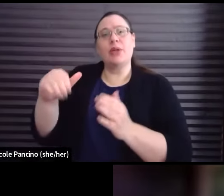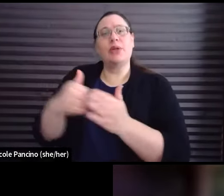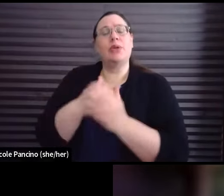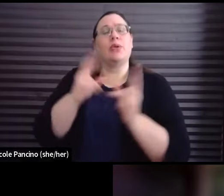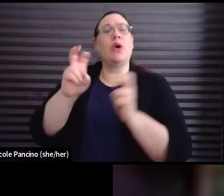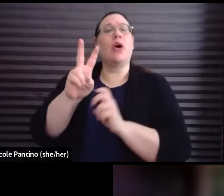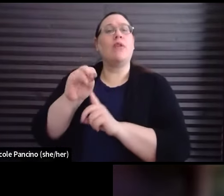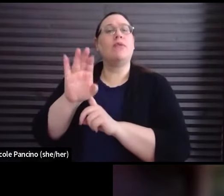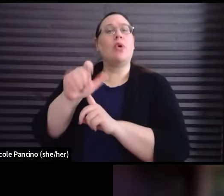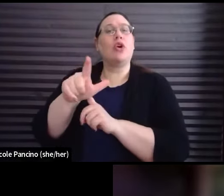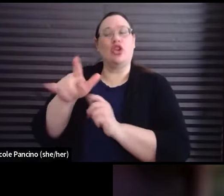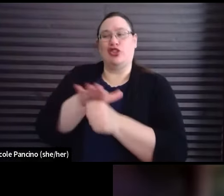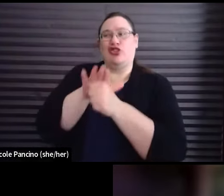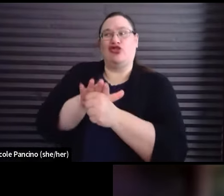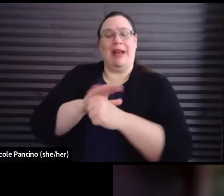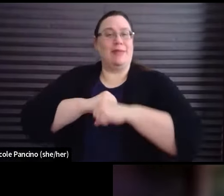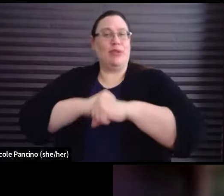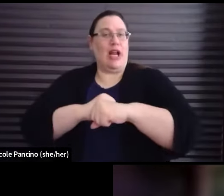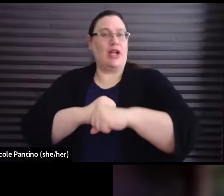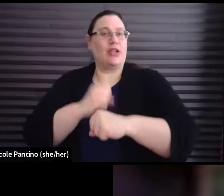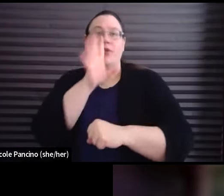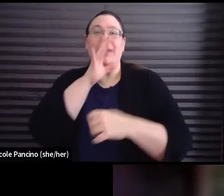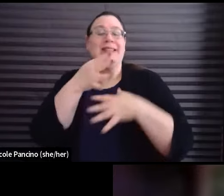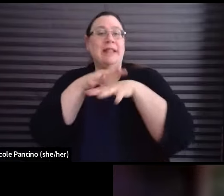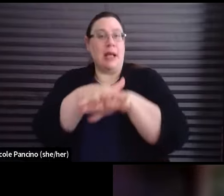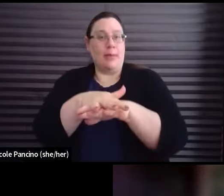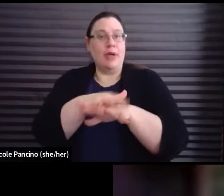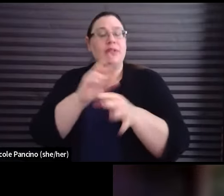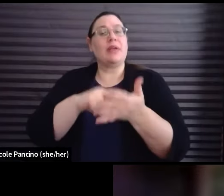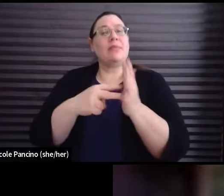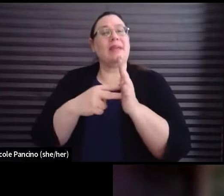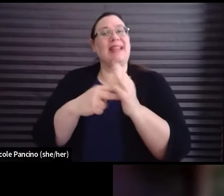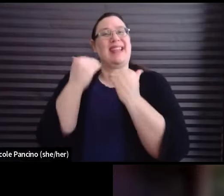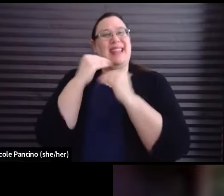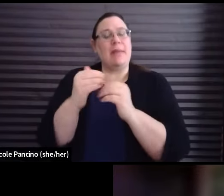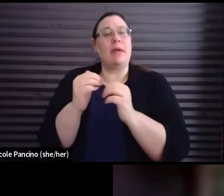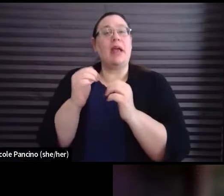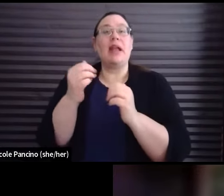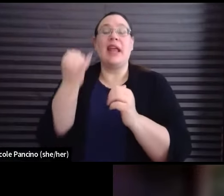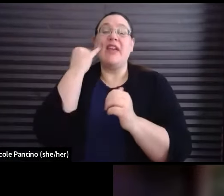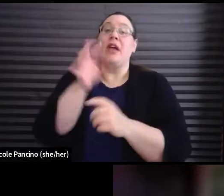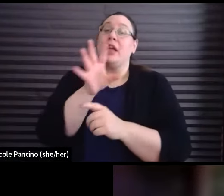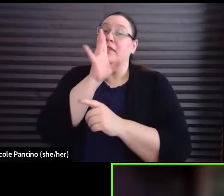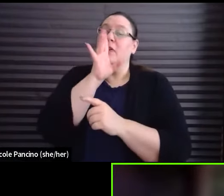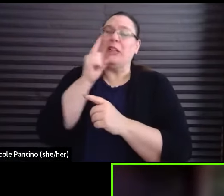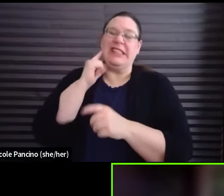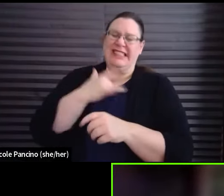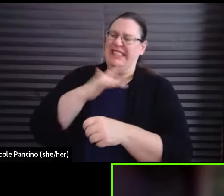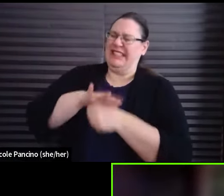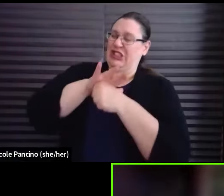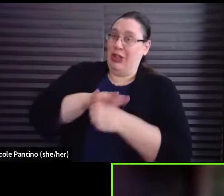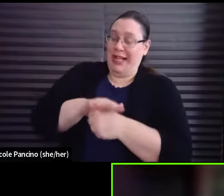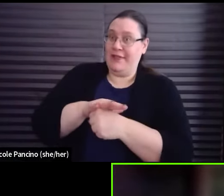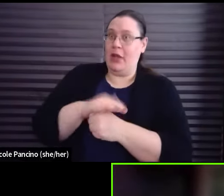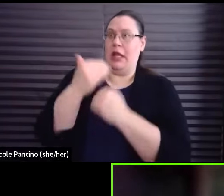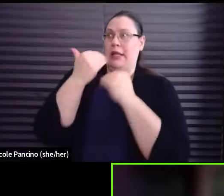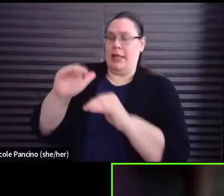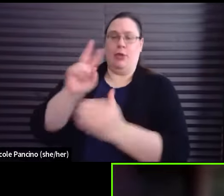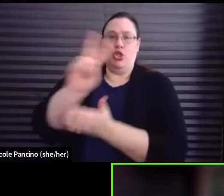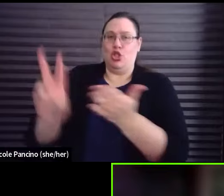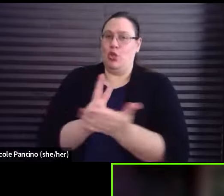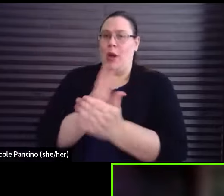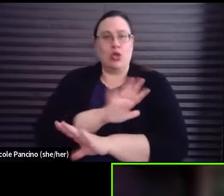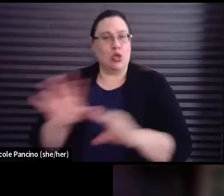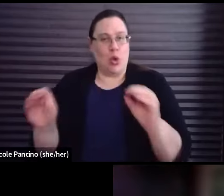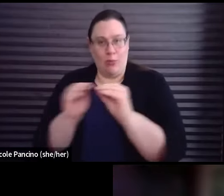protection for dubbers that would limit vocally stressful sessions to 2 hours. Yes. And would pay